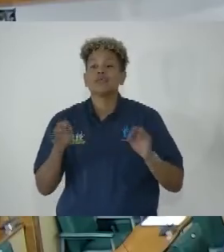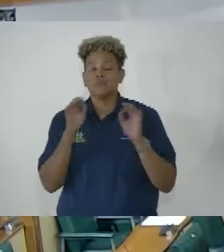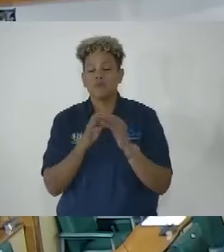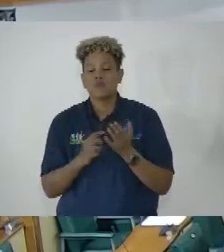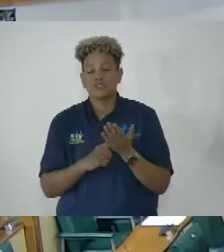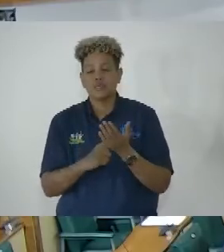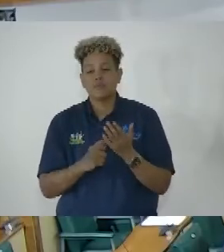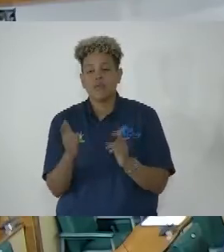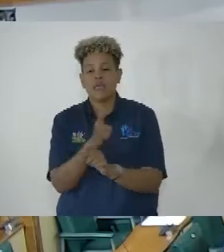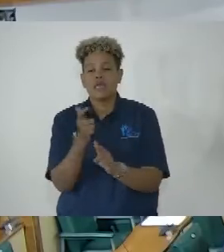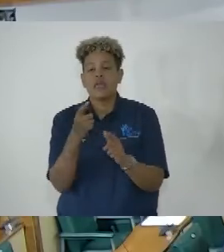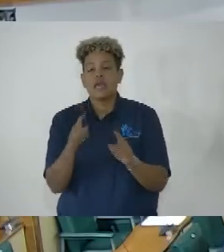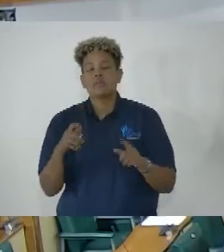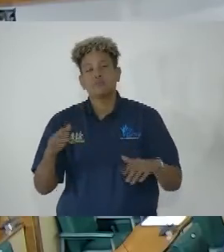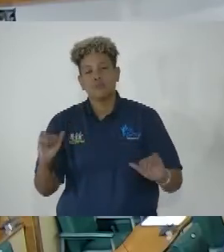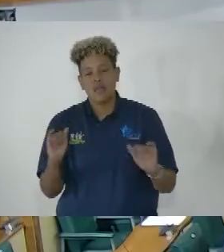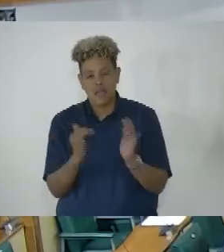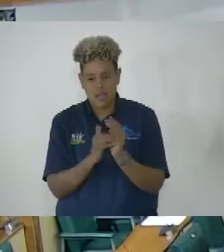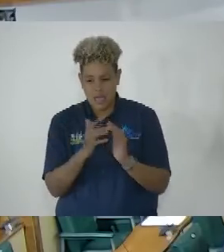of legislation yet again.